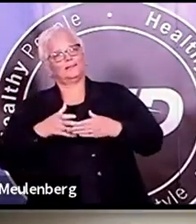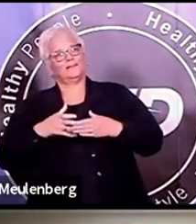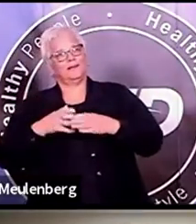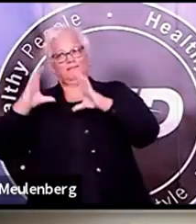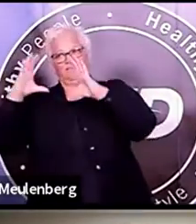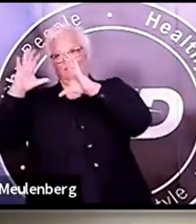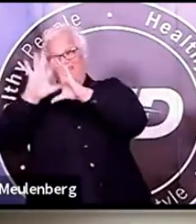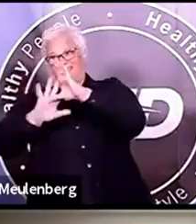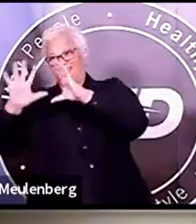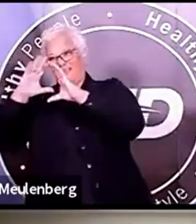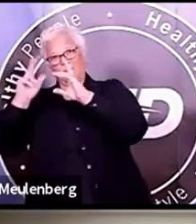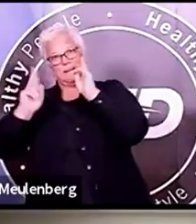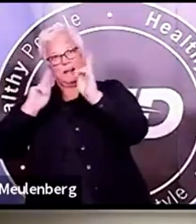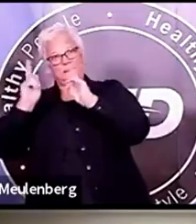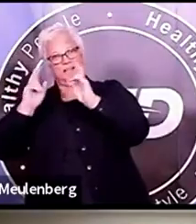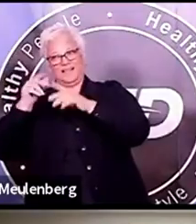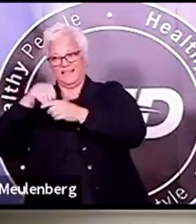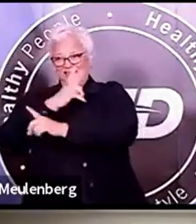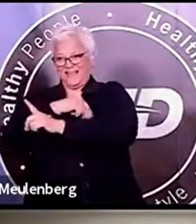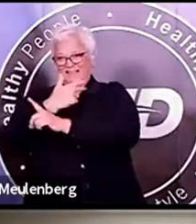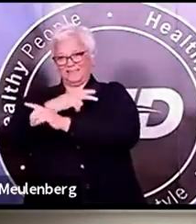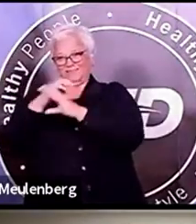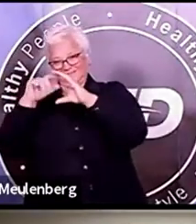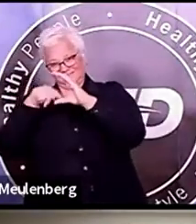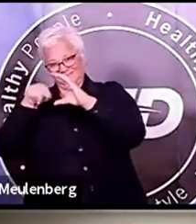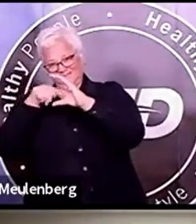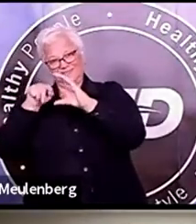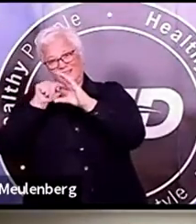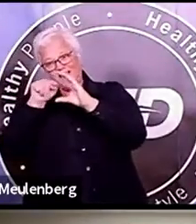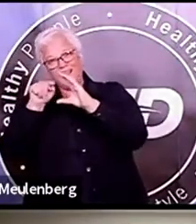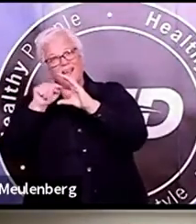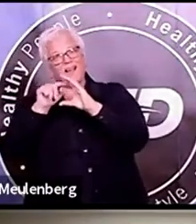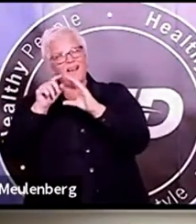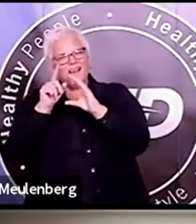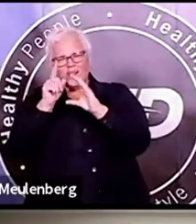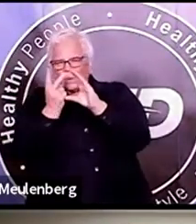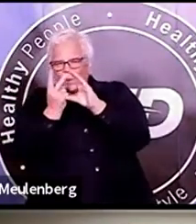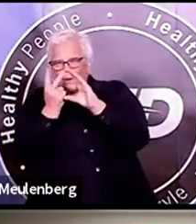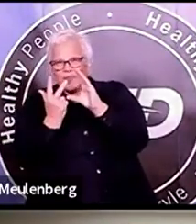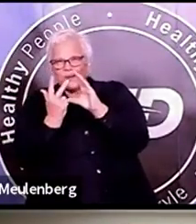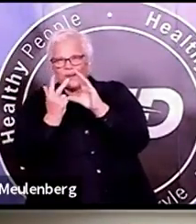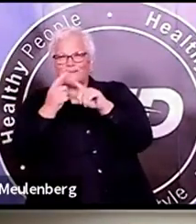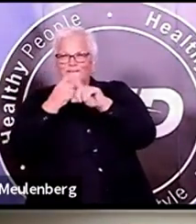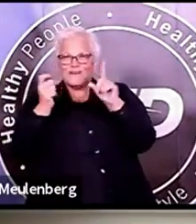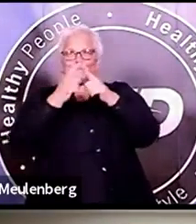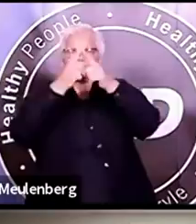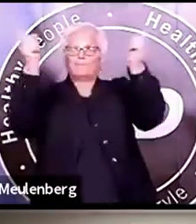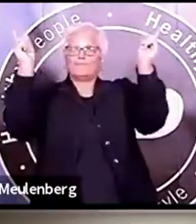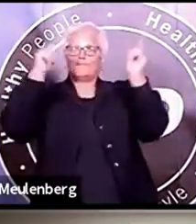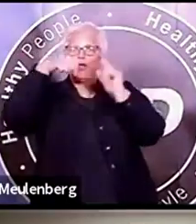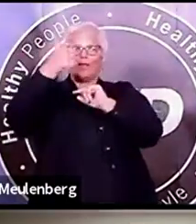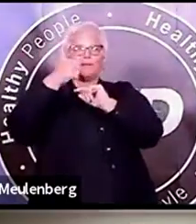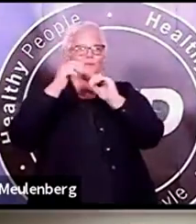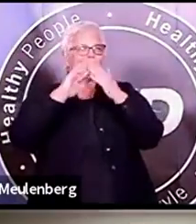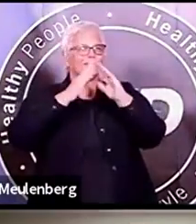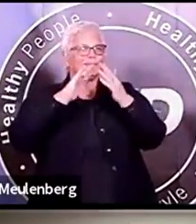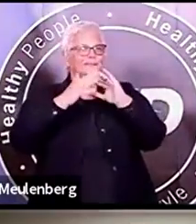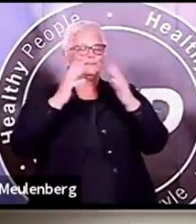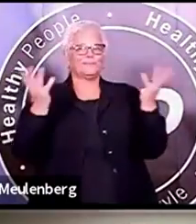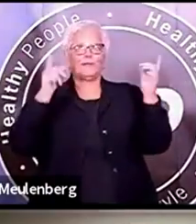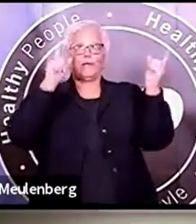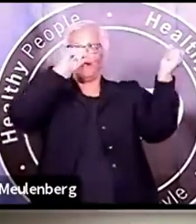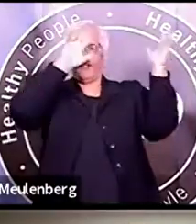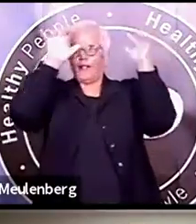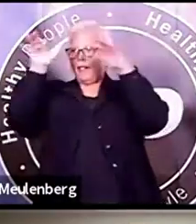game. This isn't about appealing for your reelect. This is about doing what we have